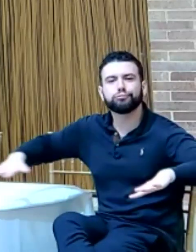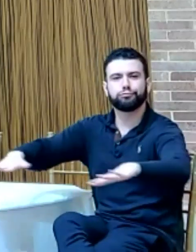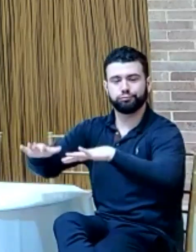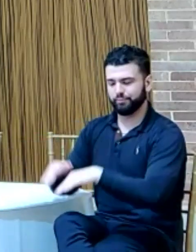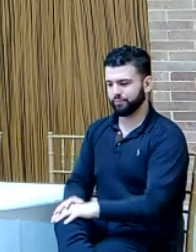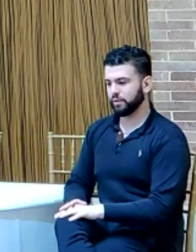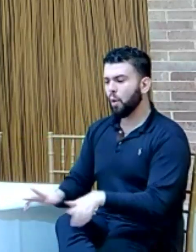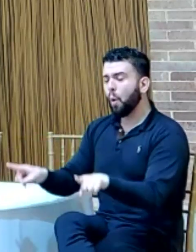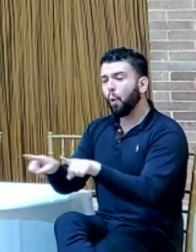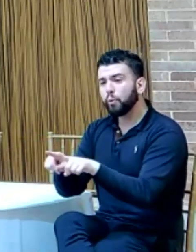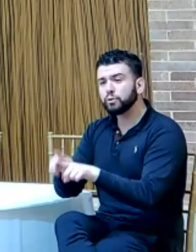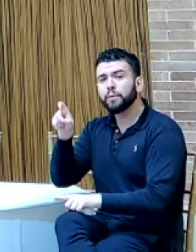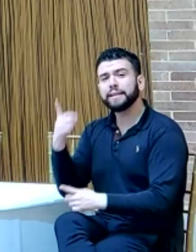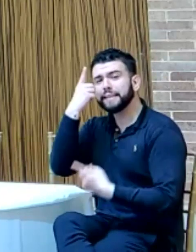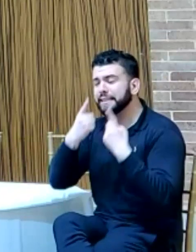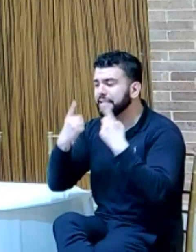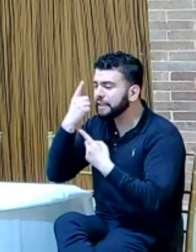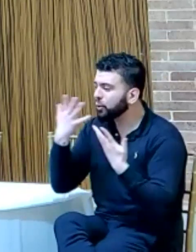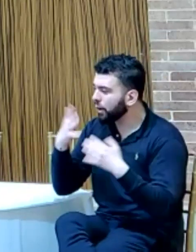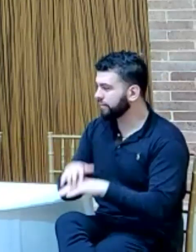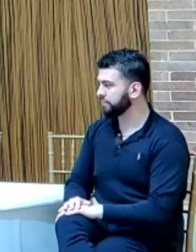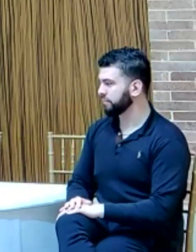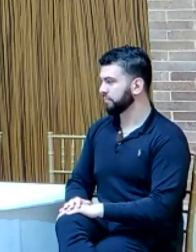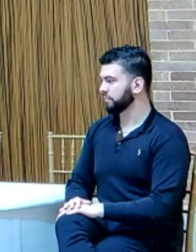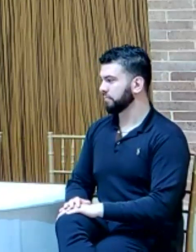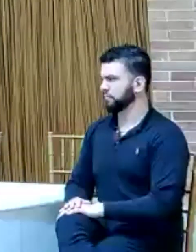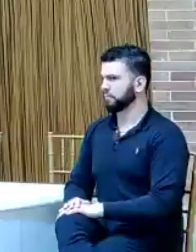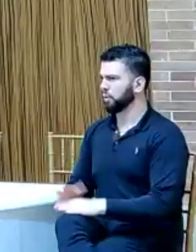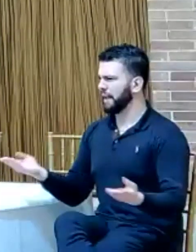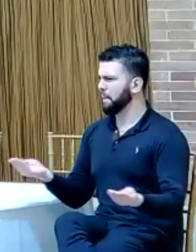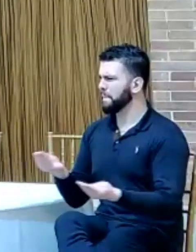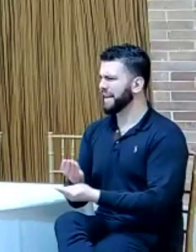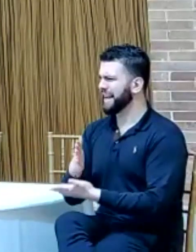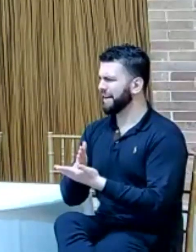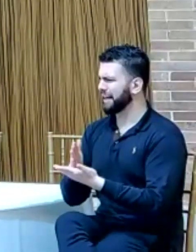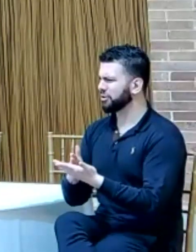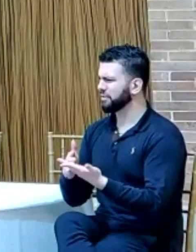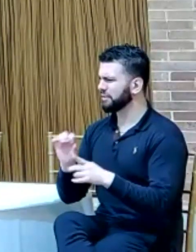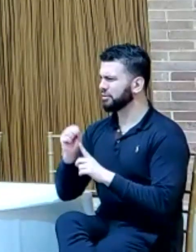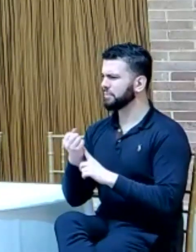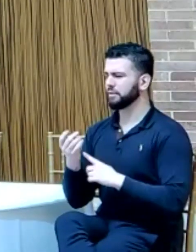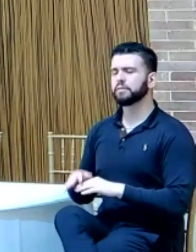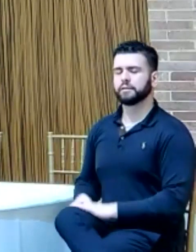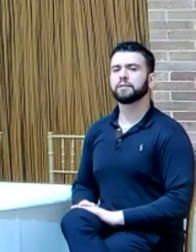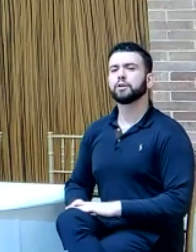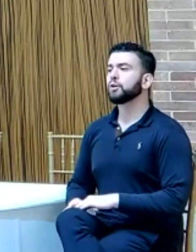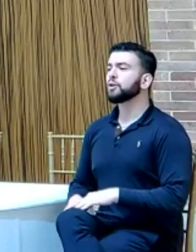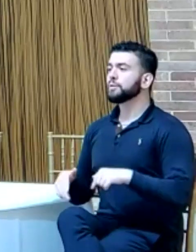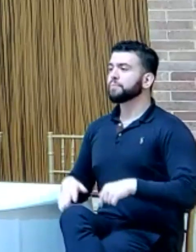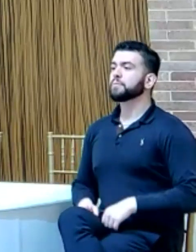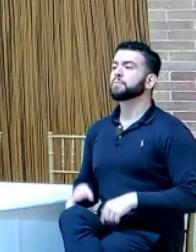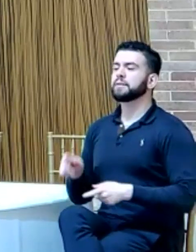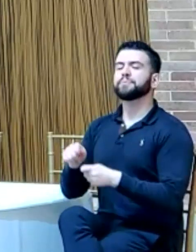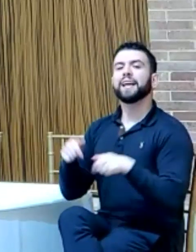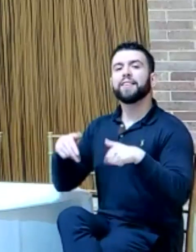full consideration to mitigating factors and circumstances and now this proposed rule this proposed rule would continue